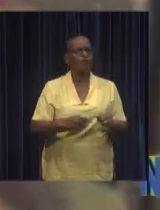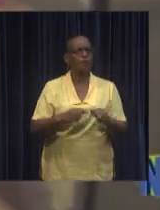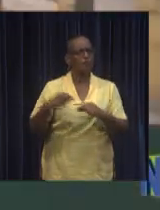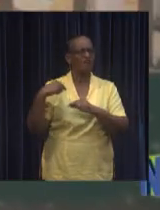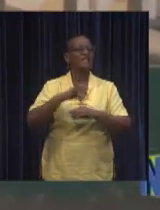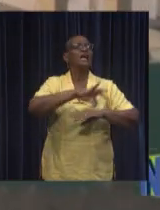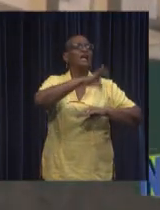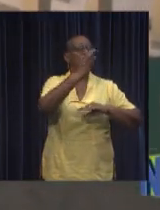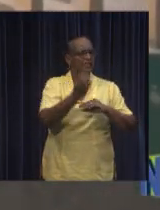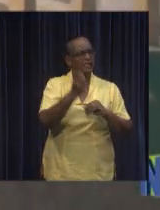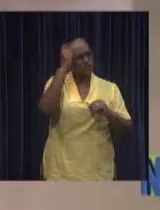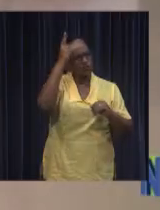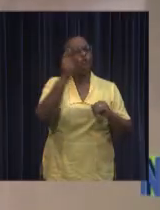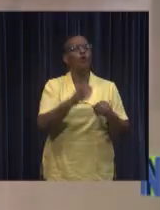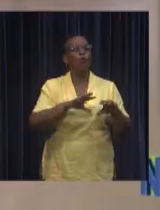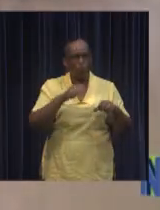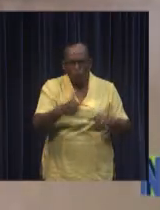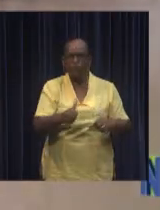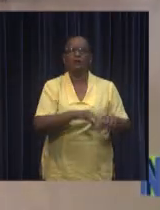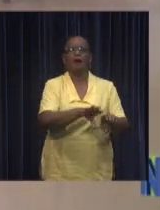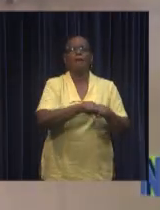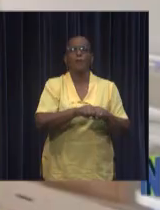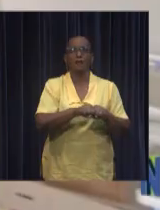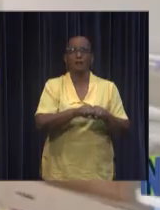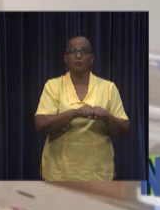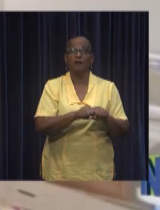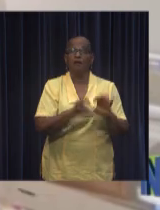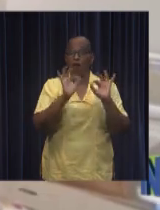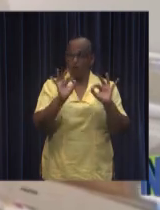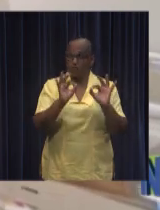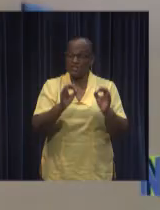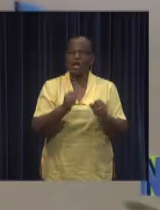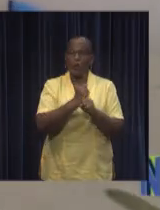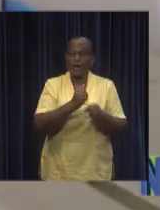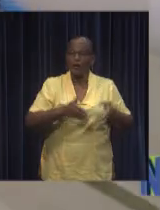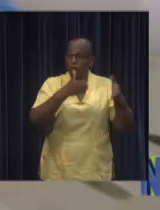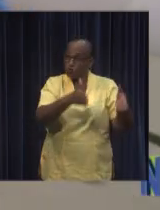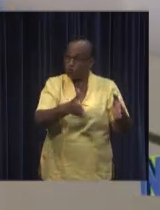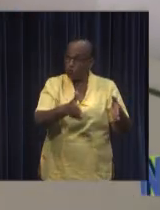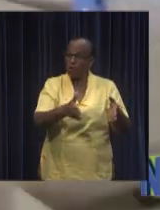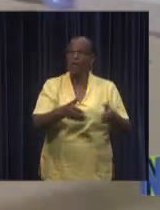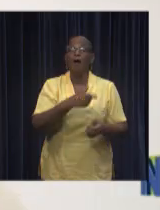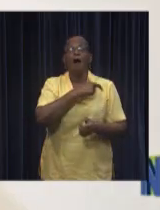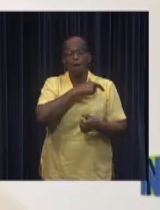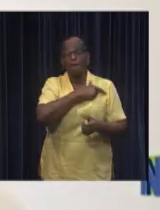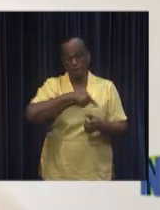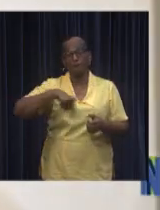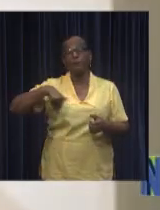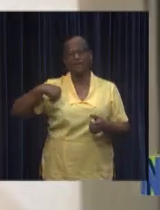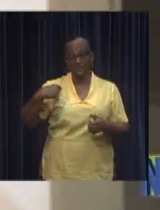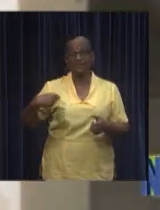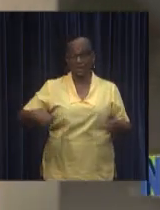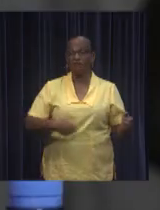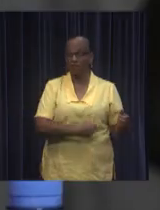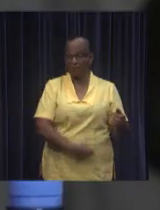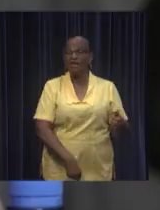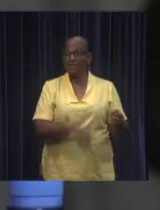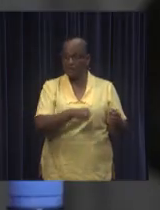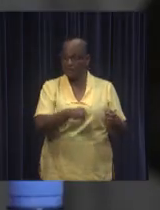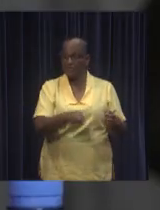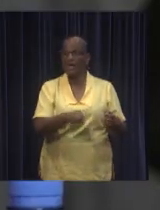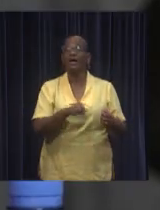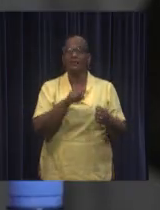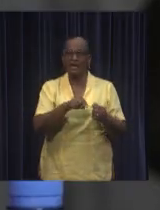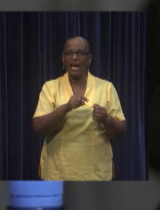of medicine. Within the framework of the official visit to the President of the People's Republic of China, the